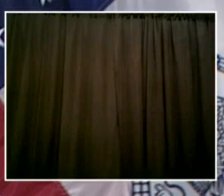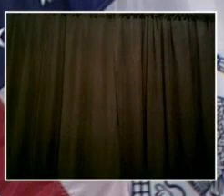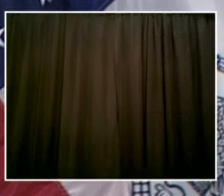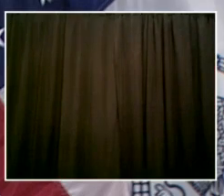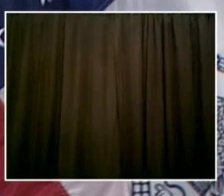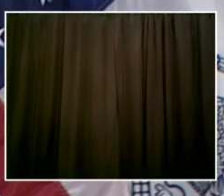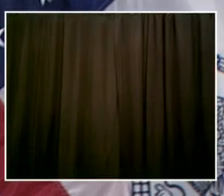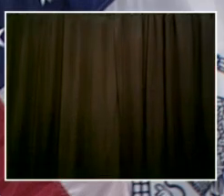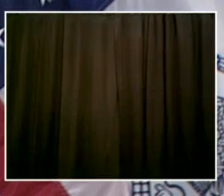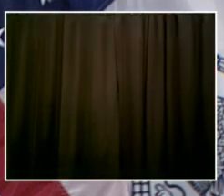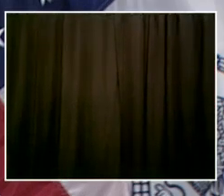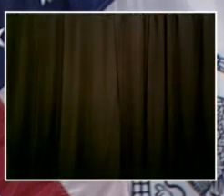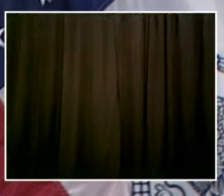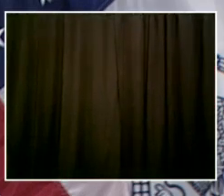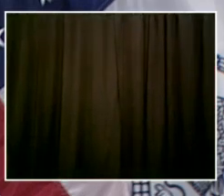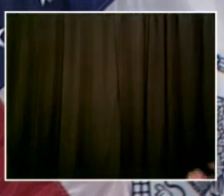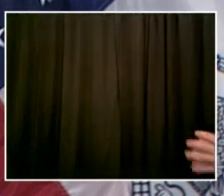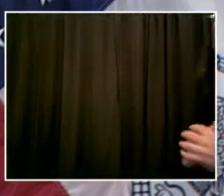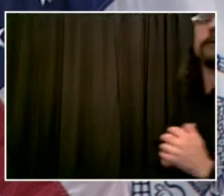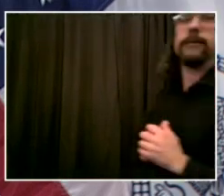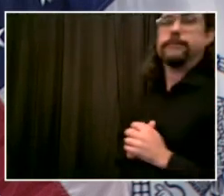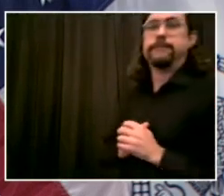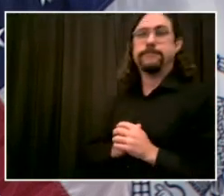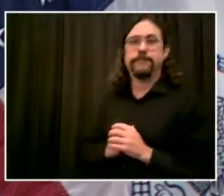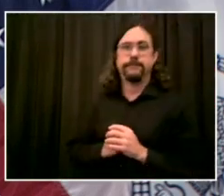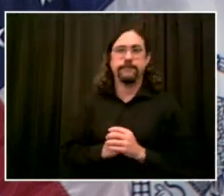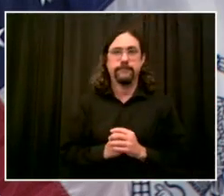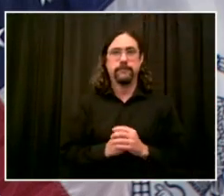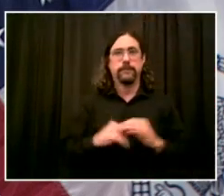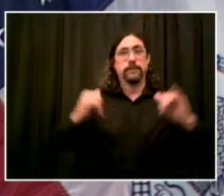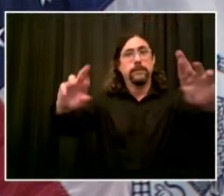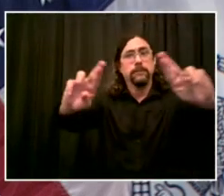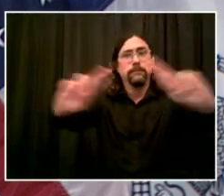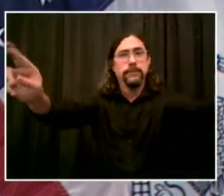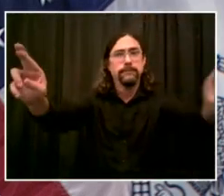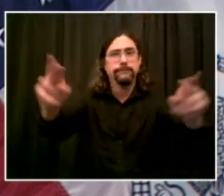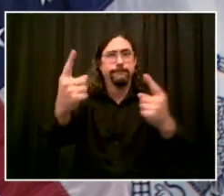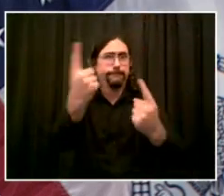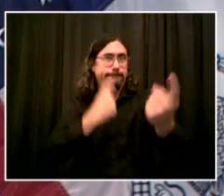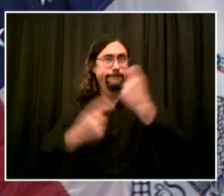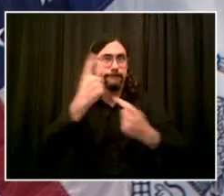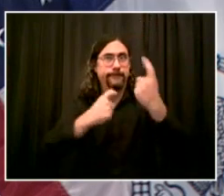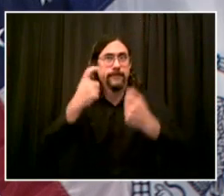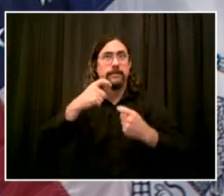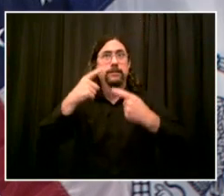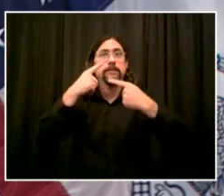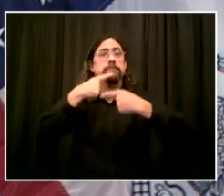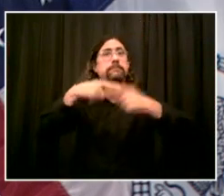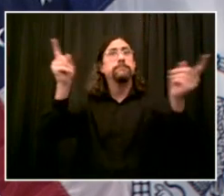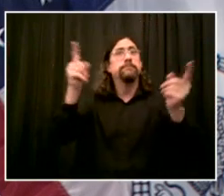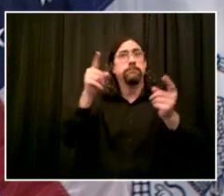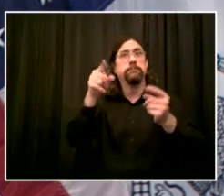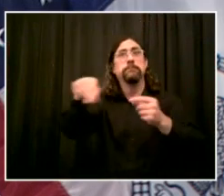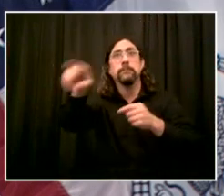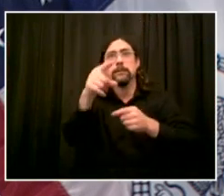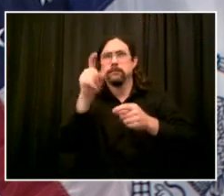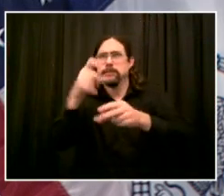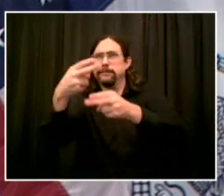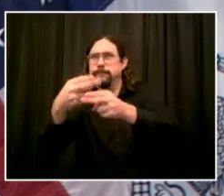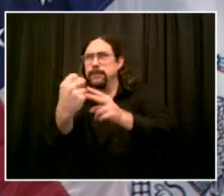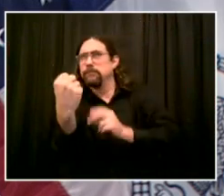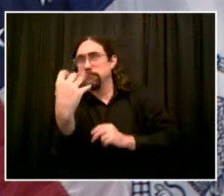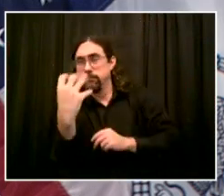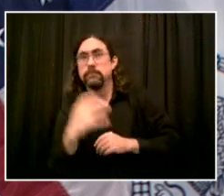just a reminder that we have with us today Police Commissioner Shea, Transportation Commissioner Trottenberg, Small Business Commissioner